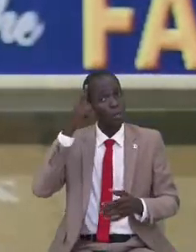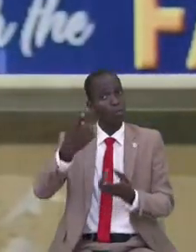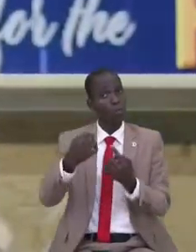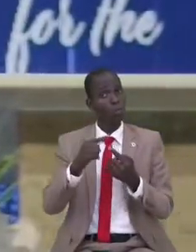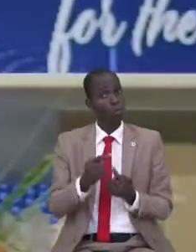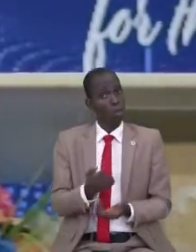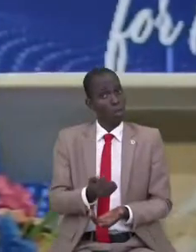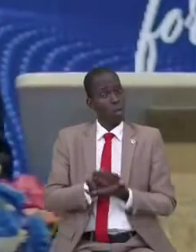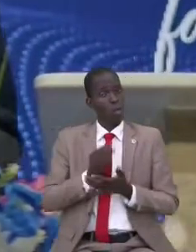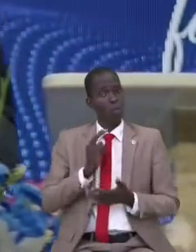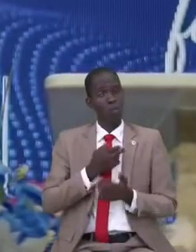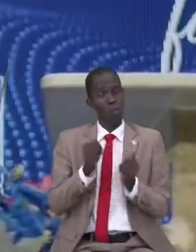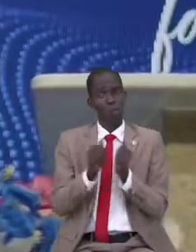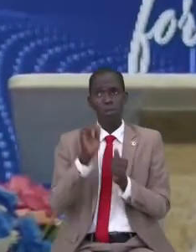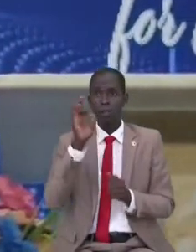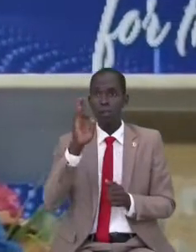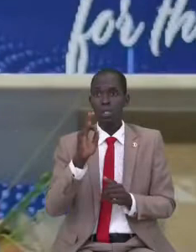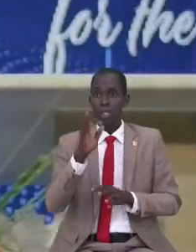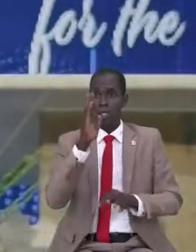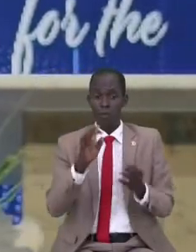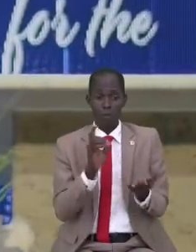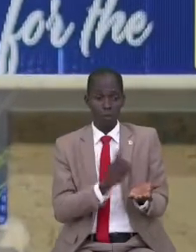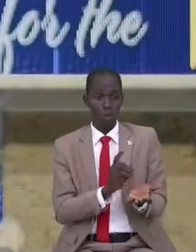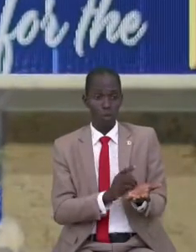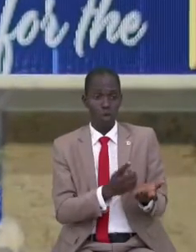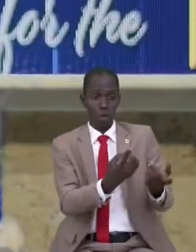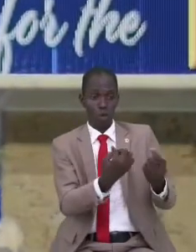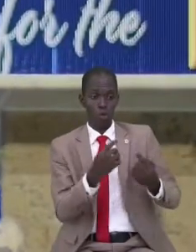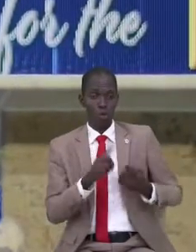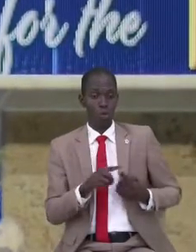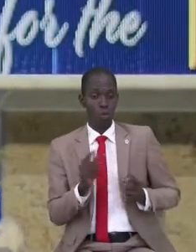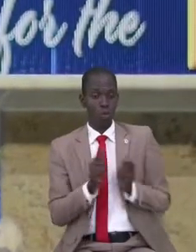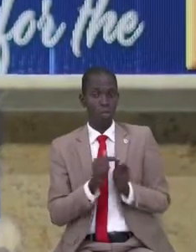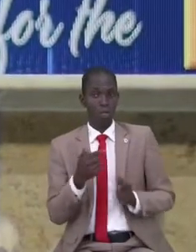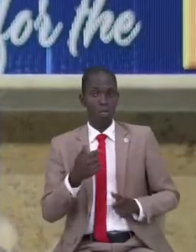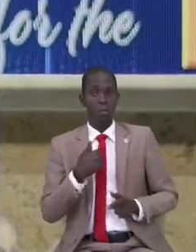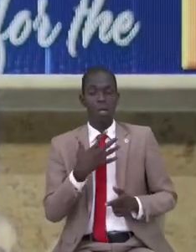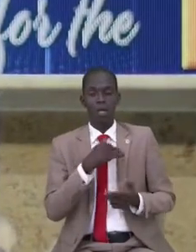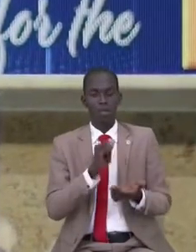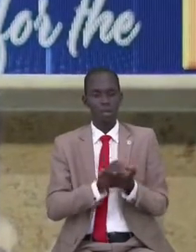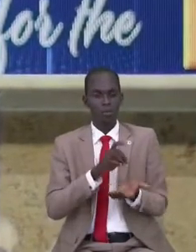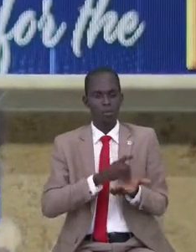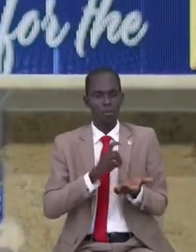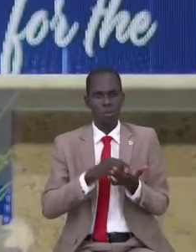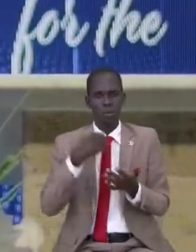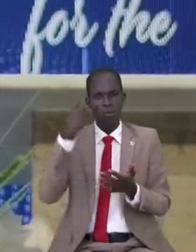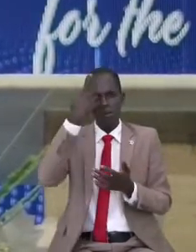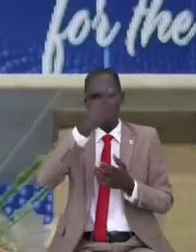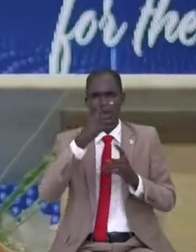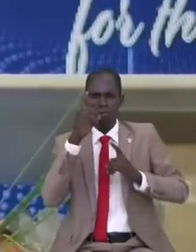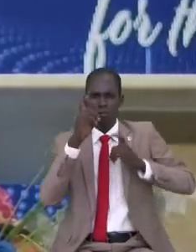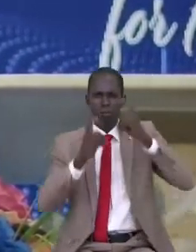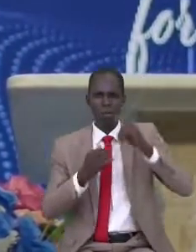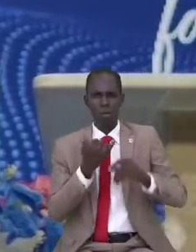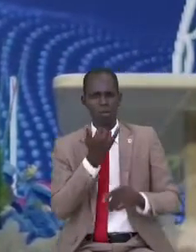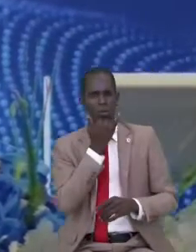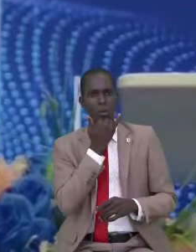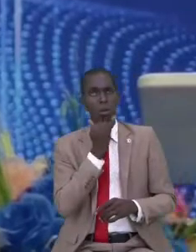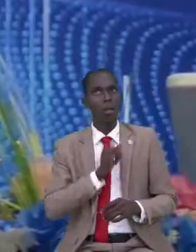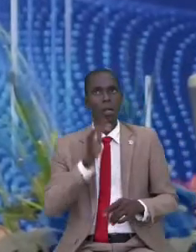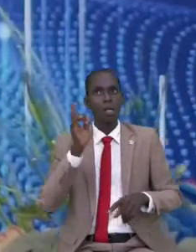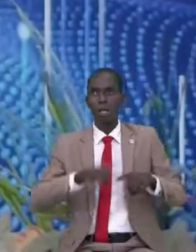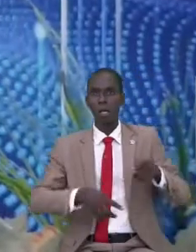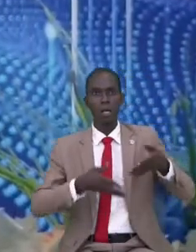help. If a doctor came to me and wanted to treat me and is frowning and is angry, I won't allow